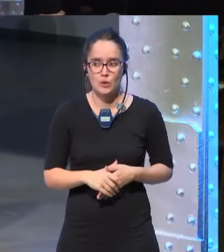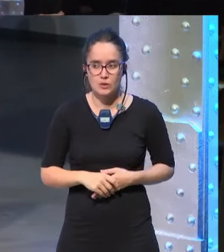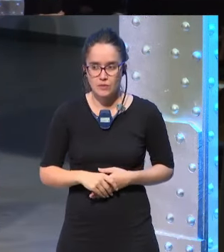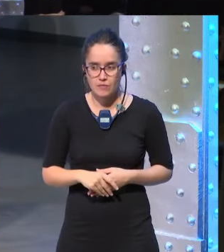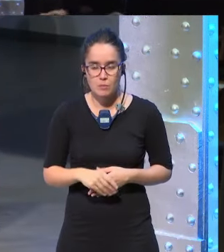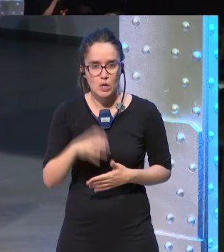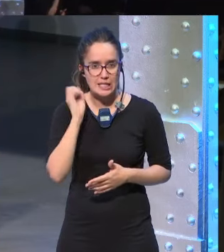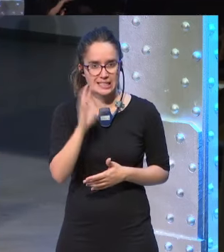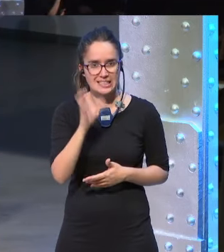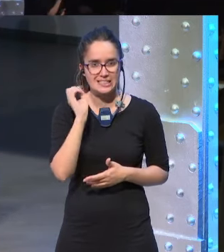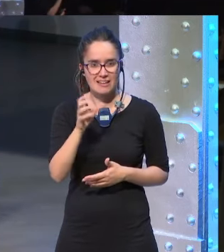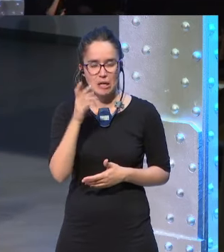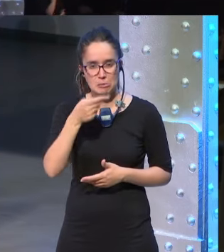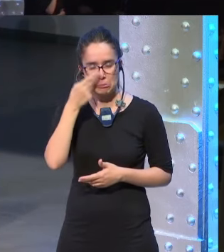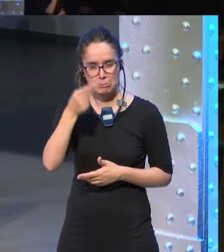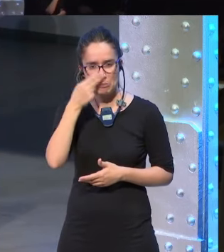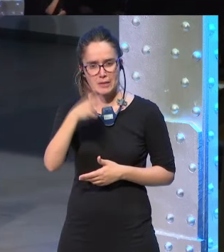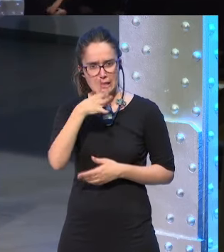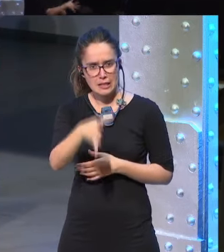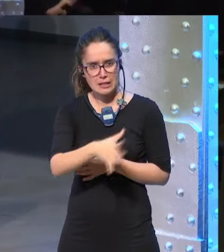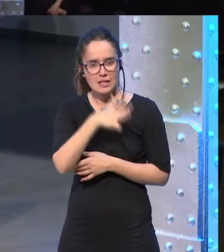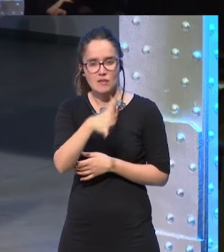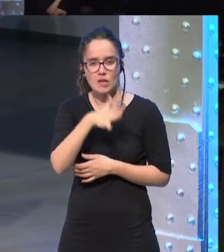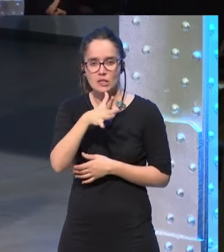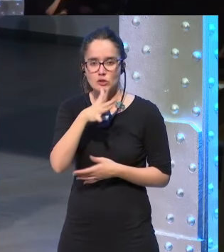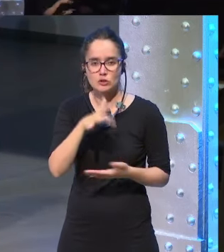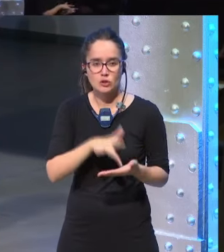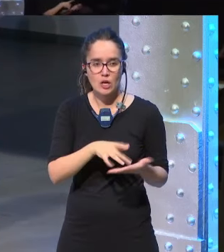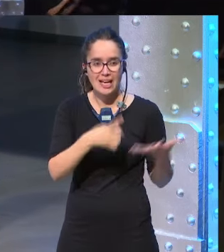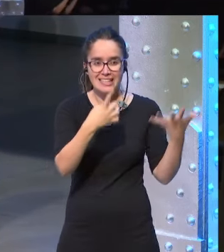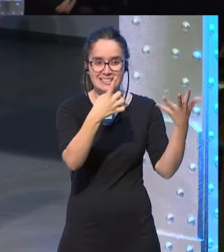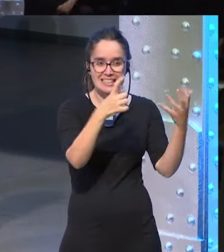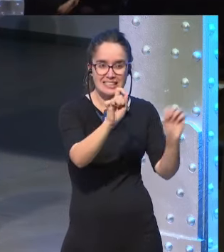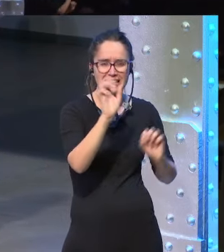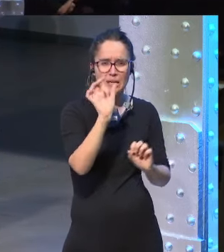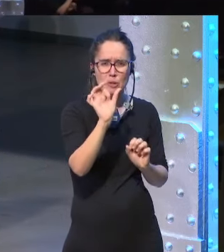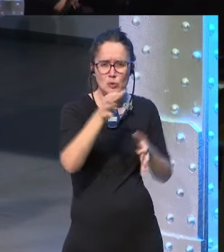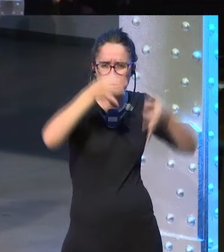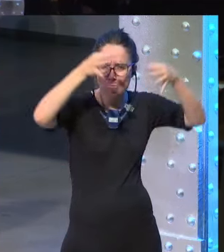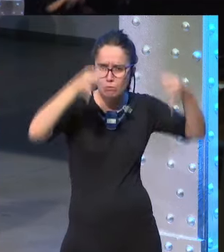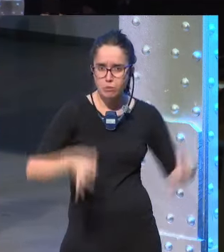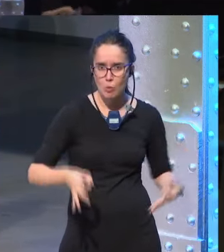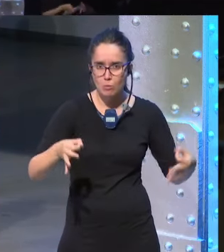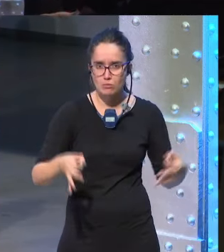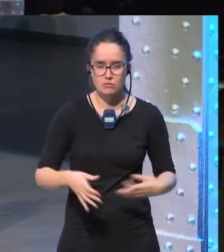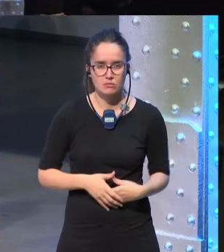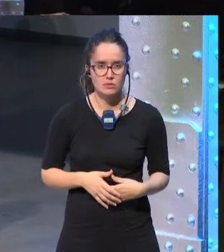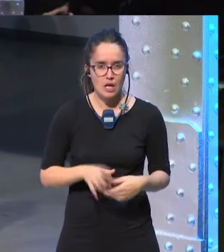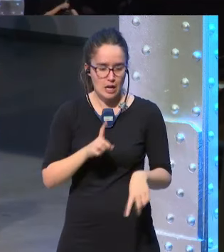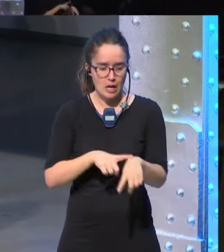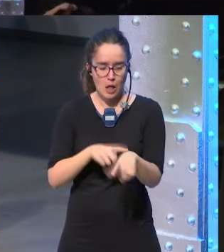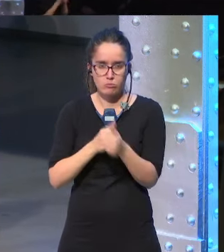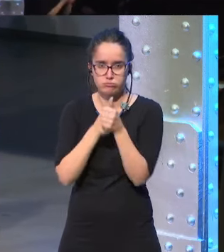talk, which was 60 minutes sharp. I just want thanks. to, I was worried by the watch. No, you started